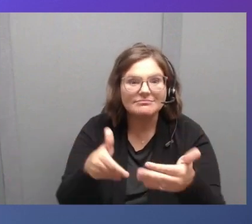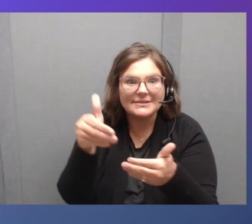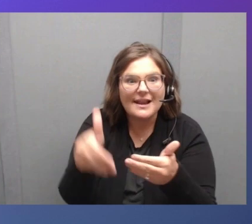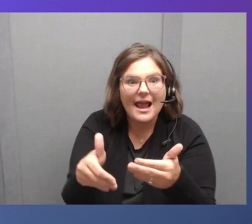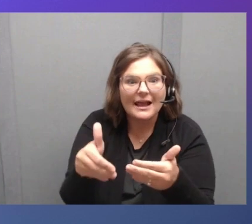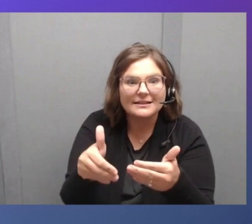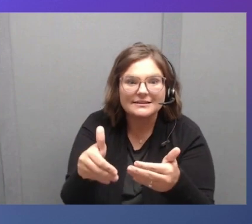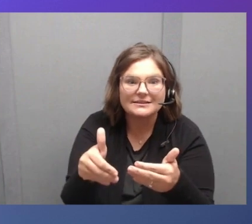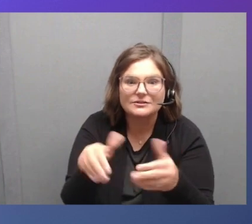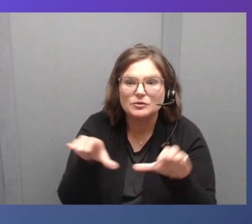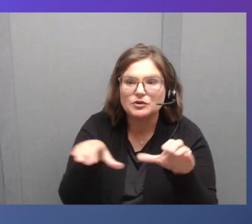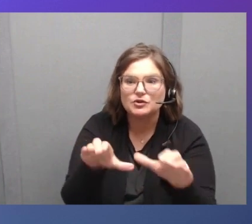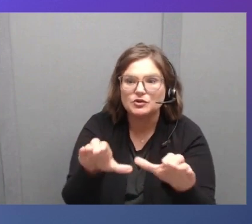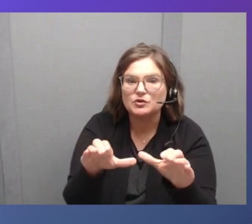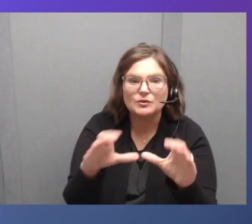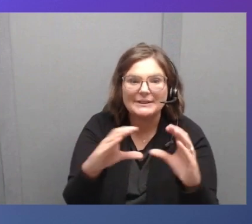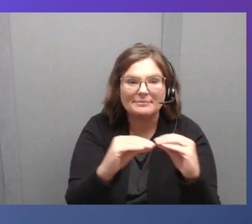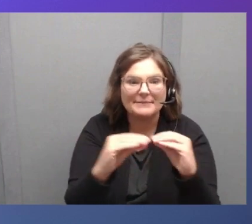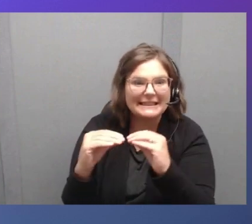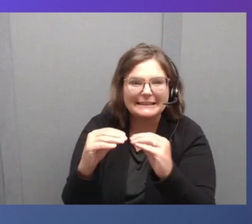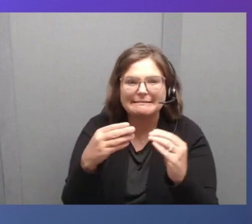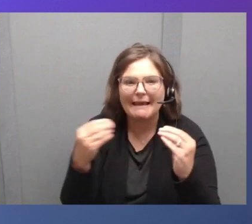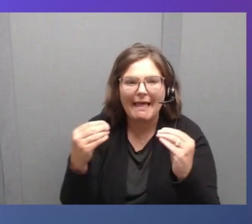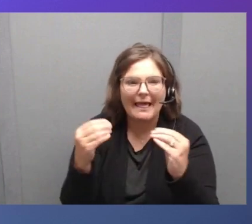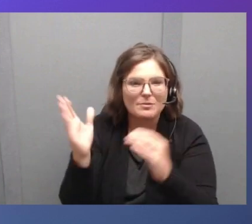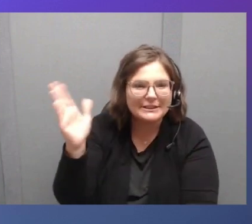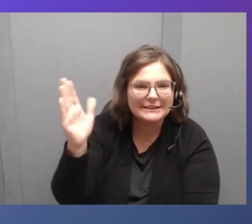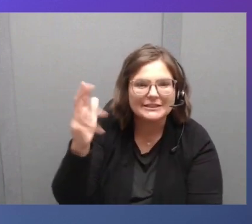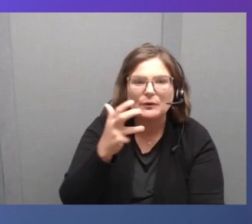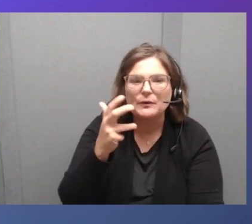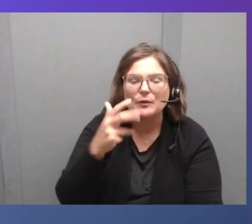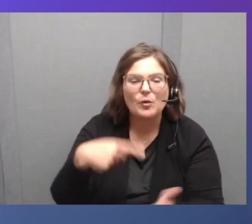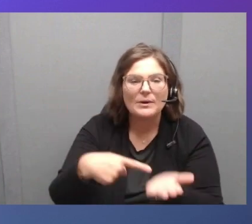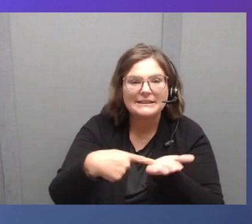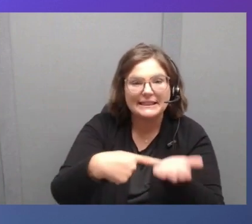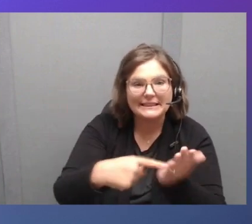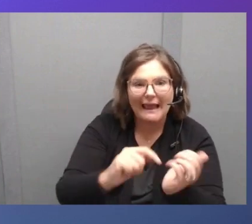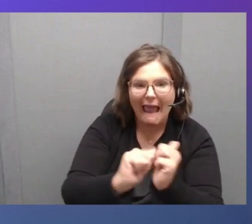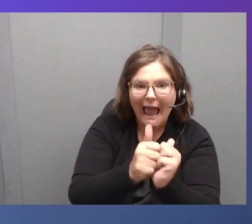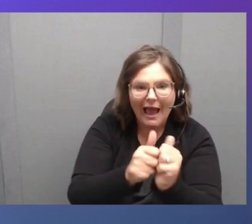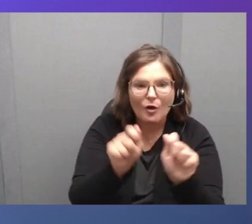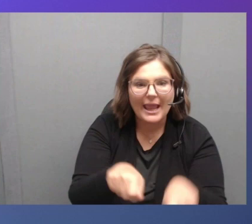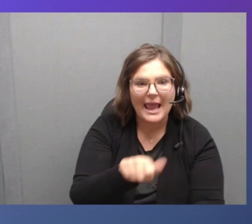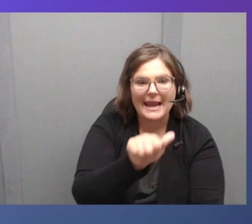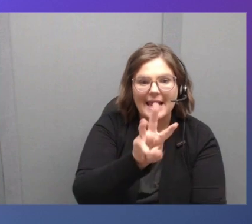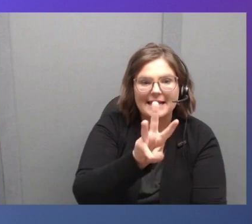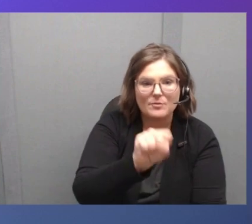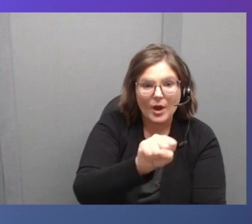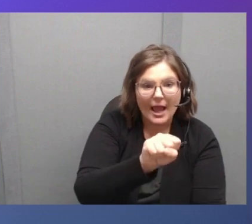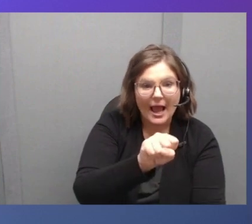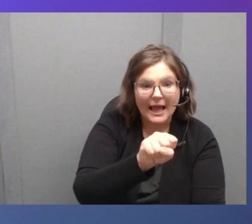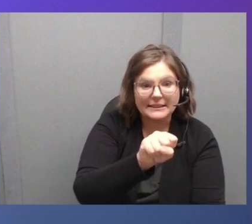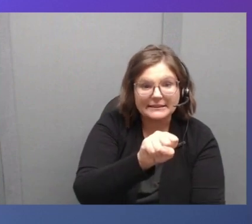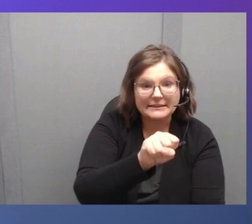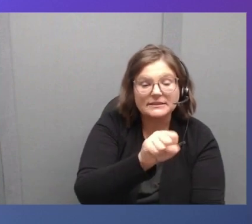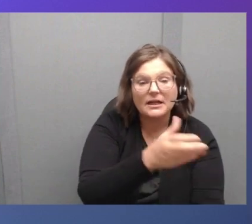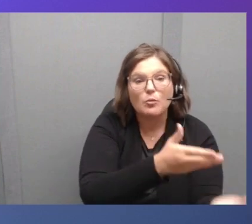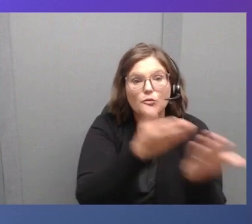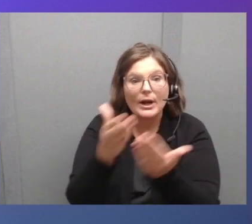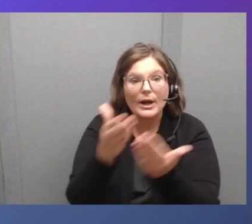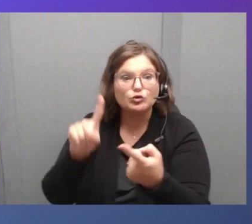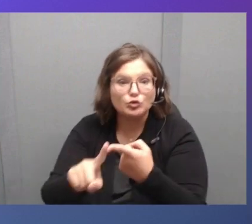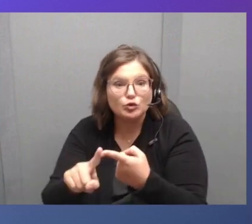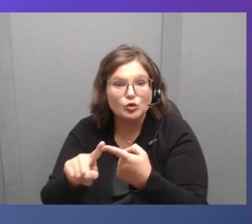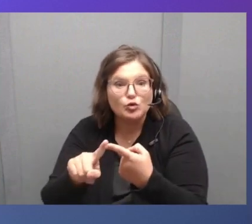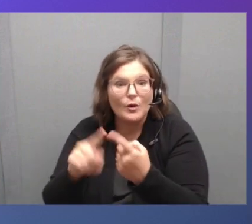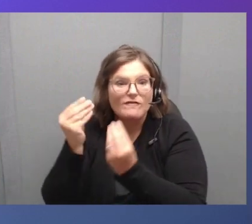group of sessions with a common theme. We're going to be talking shop about how you can bring AWS to your data centers and on premises for a consistent hybrid